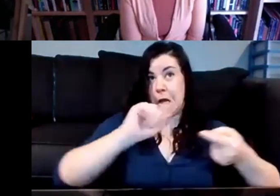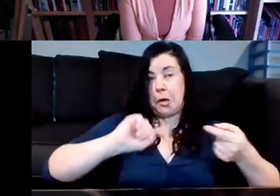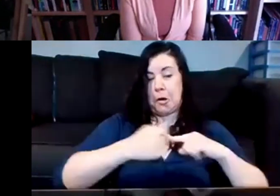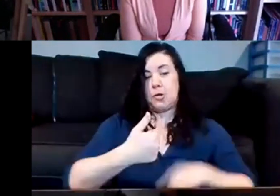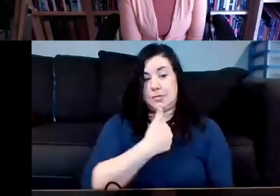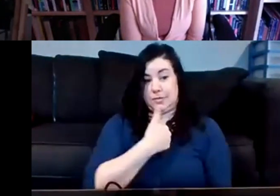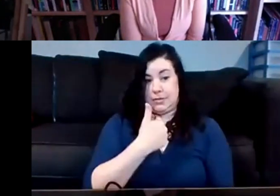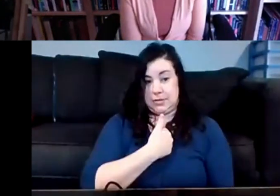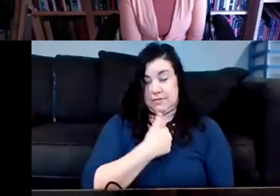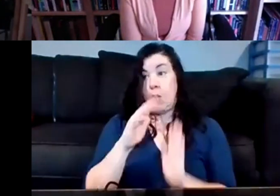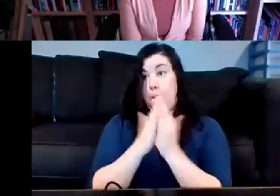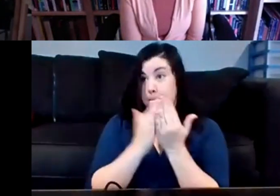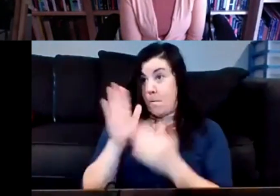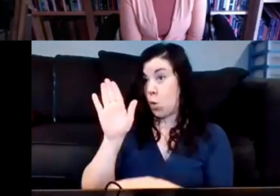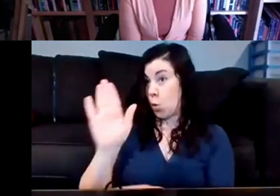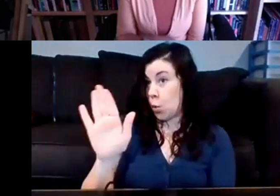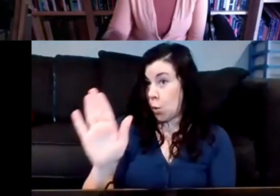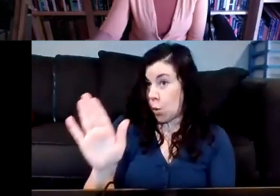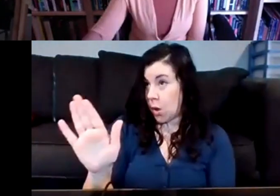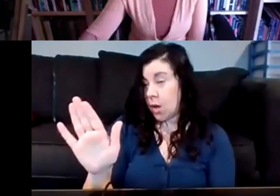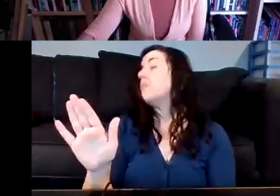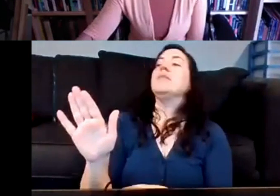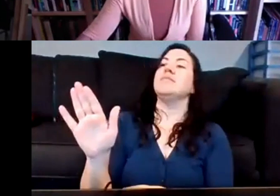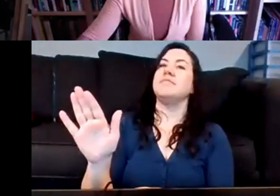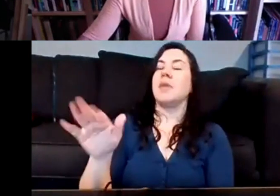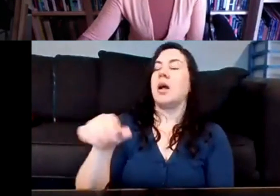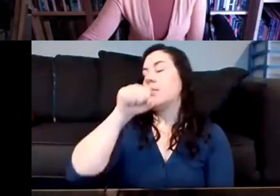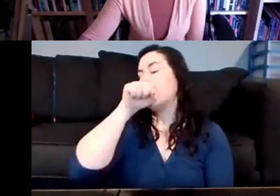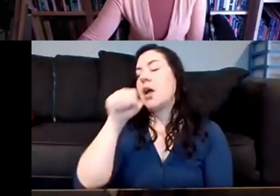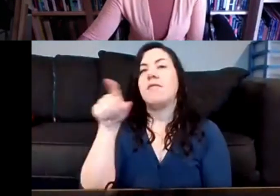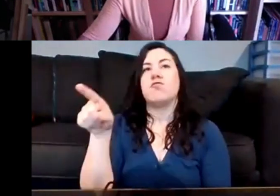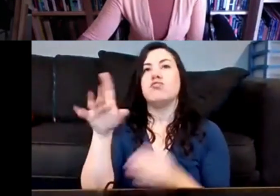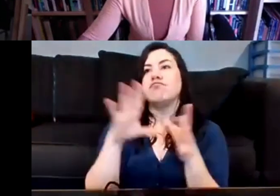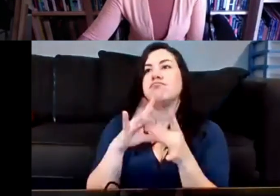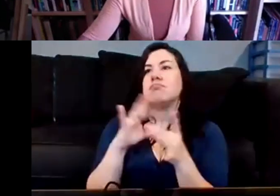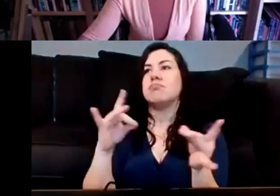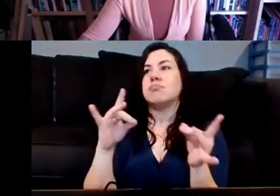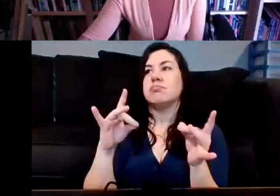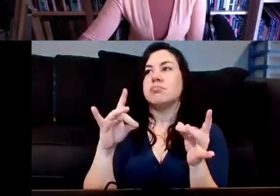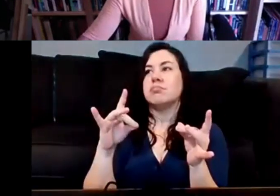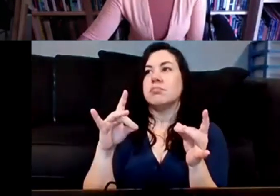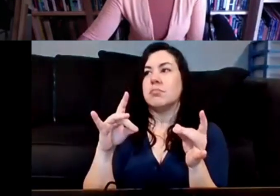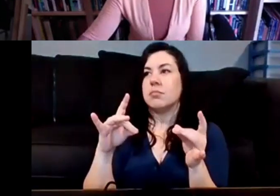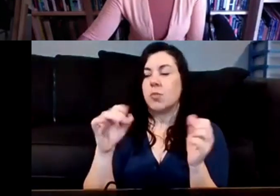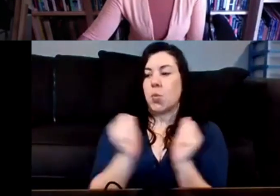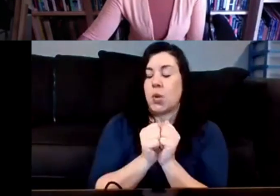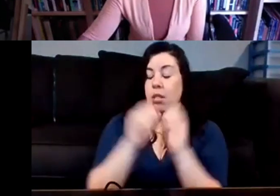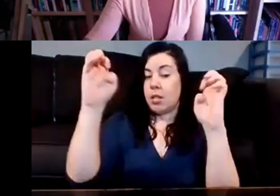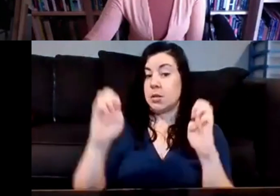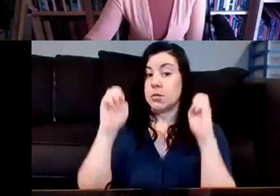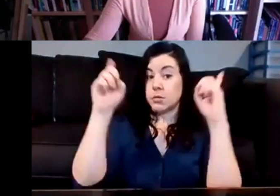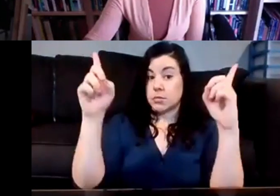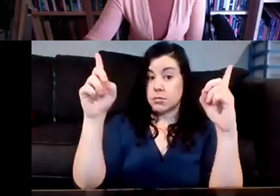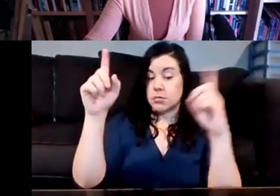that your book, in the wake, when you talk about that with what happens in the academy, is so many Black scholars get wrapped